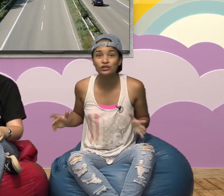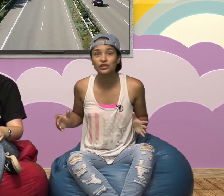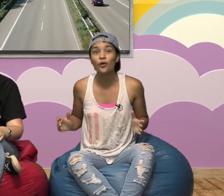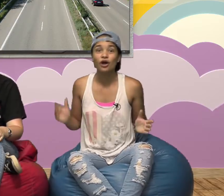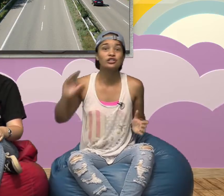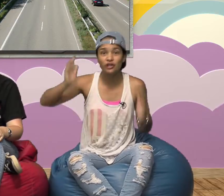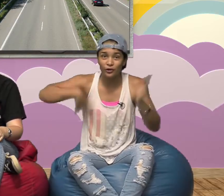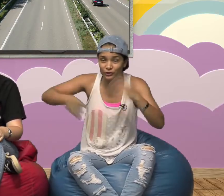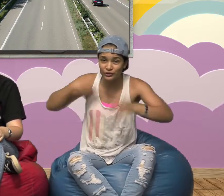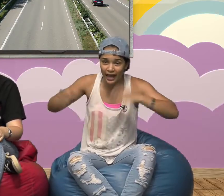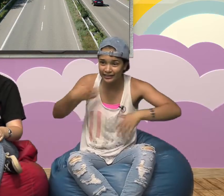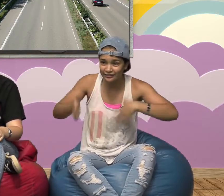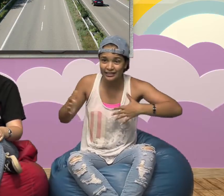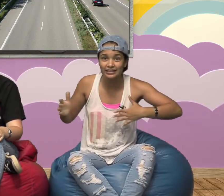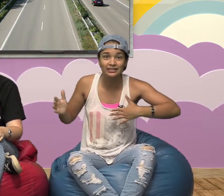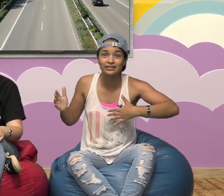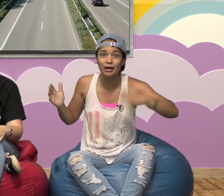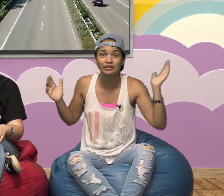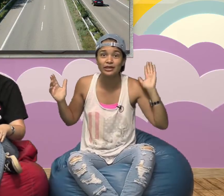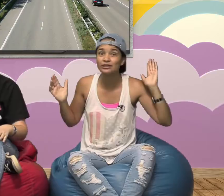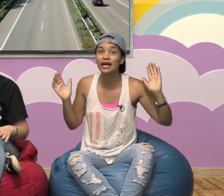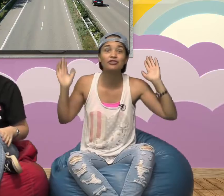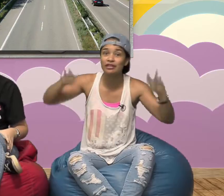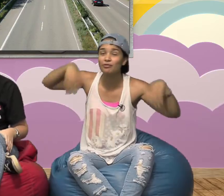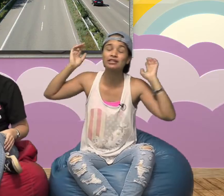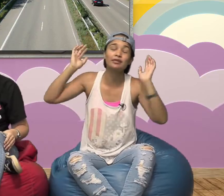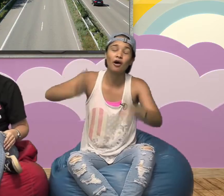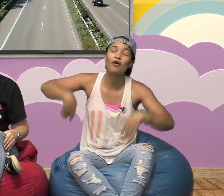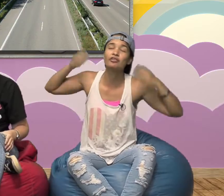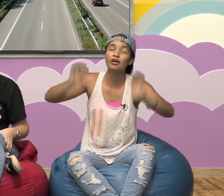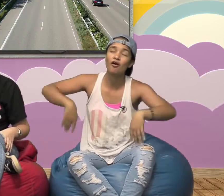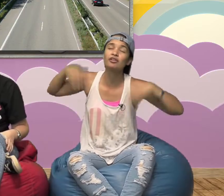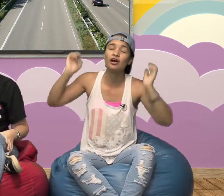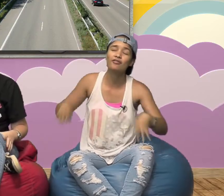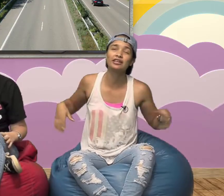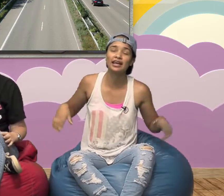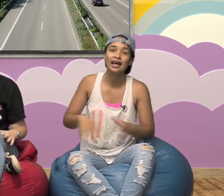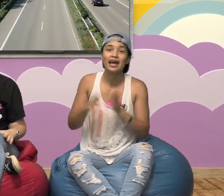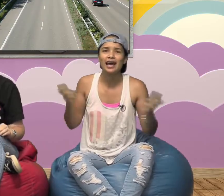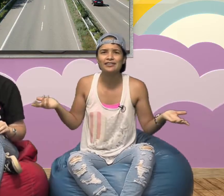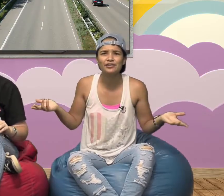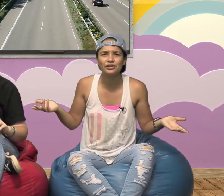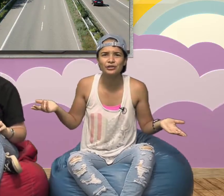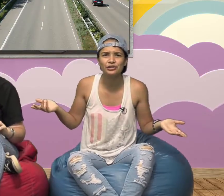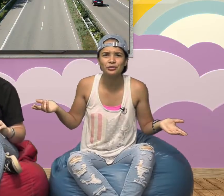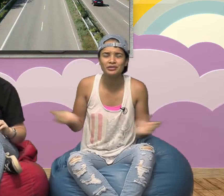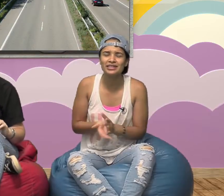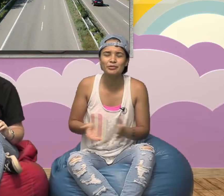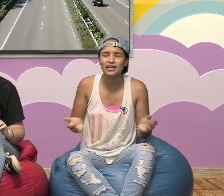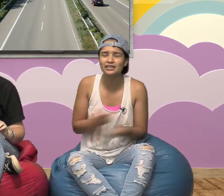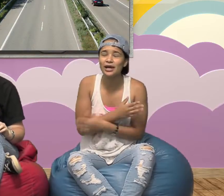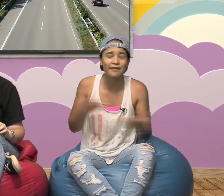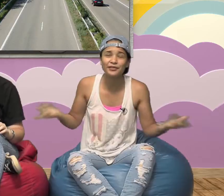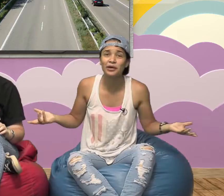can also scroll through the Active Kids episodes and rewatch them over and over and over again. And even on YouTube.